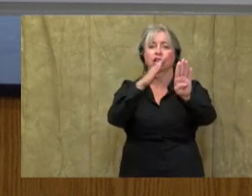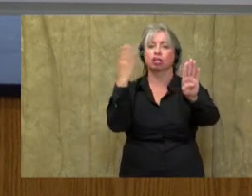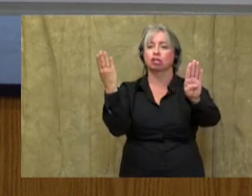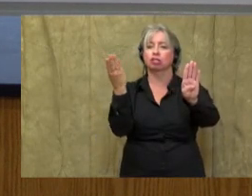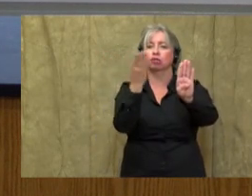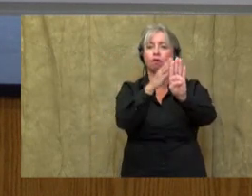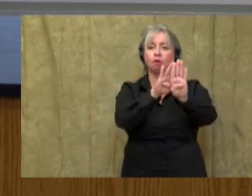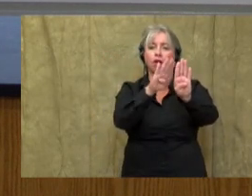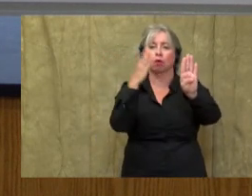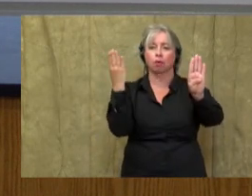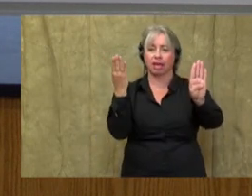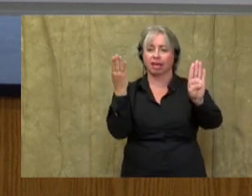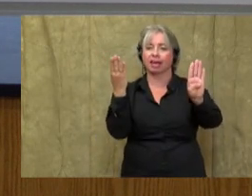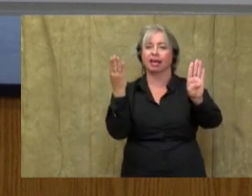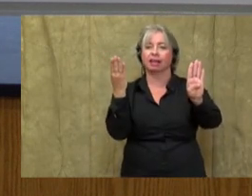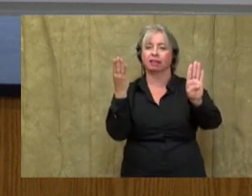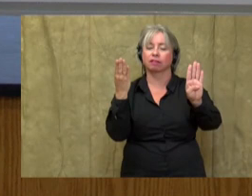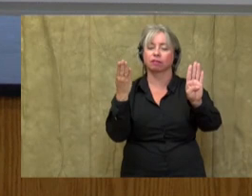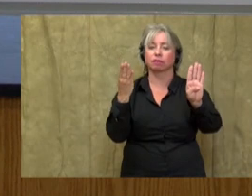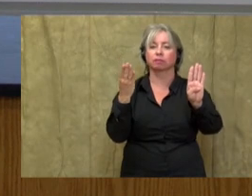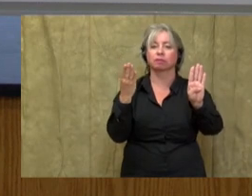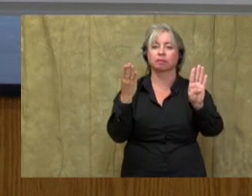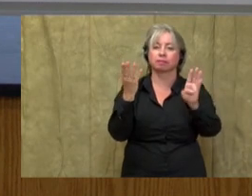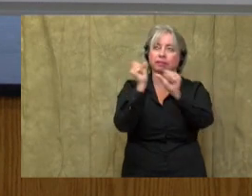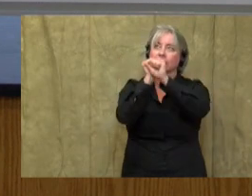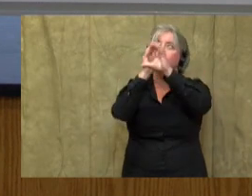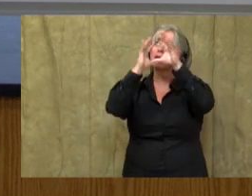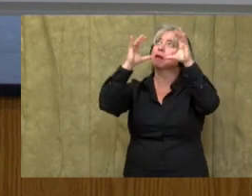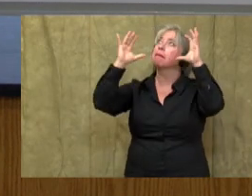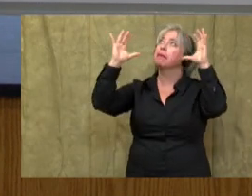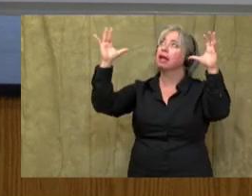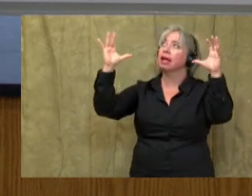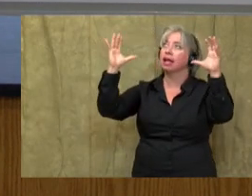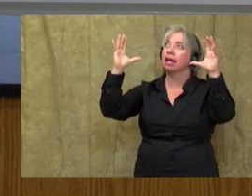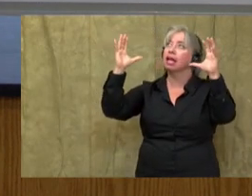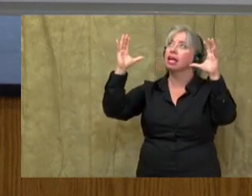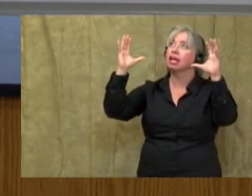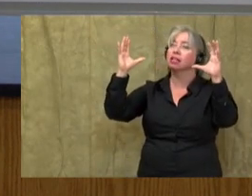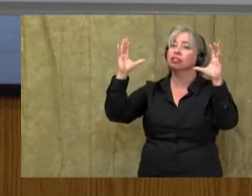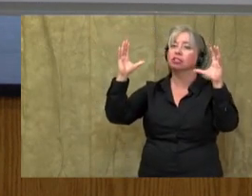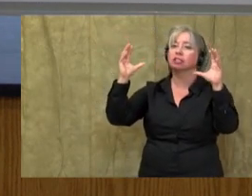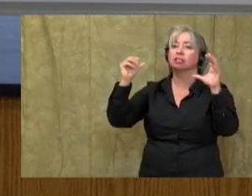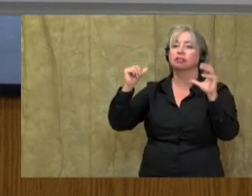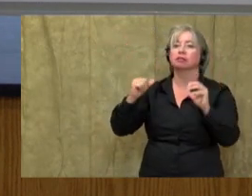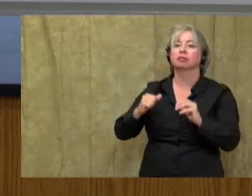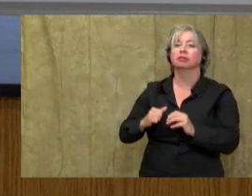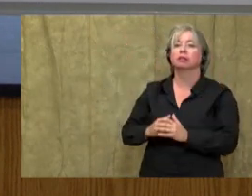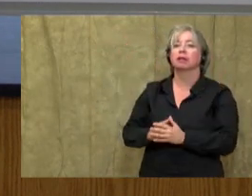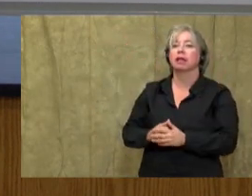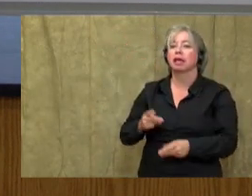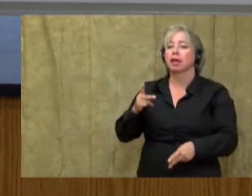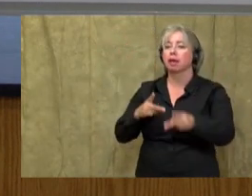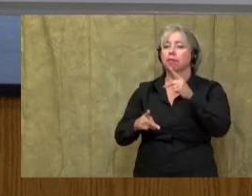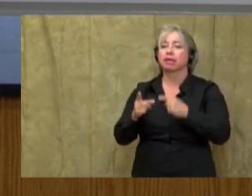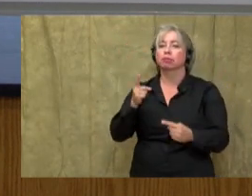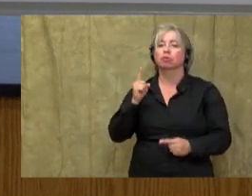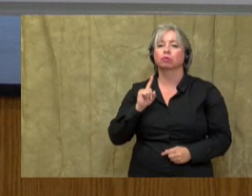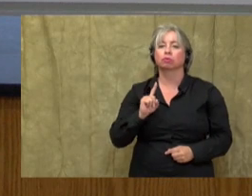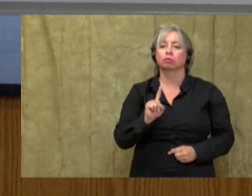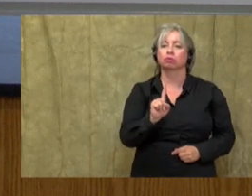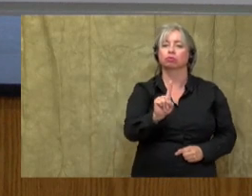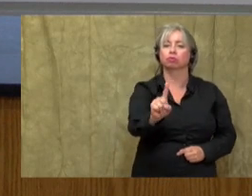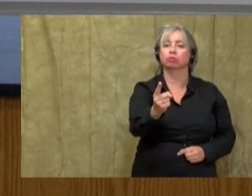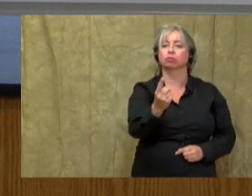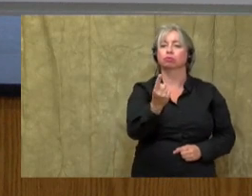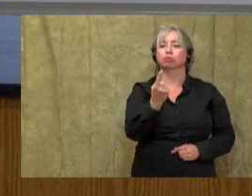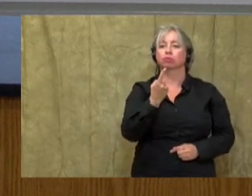house, just picture a doorway. Look at a doorway. And I want you to imagine people passing by that doorway. And our people